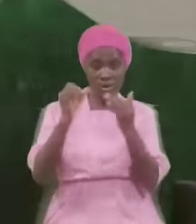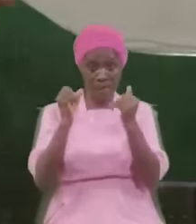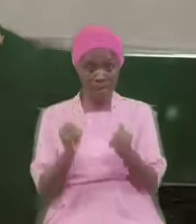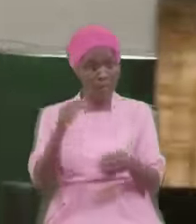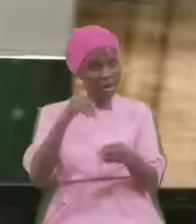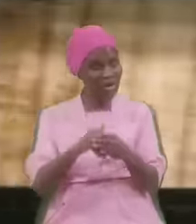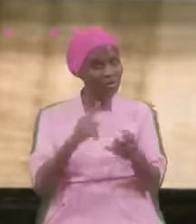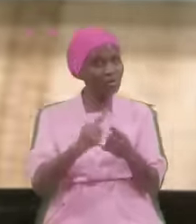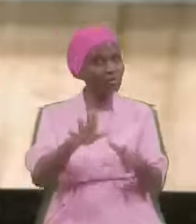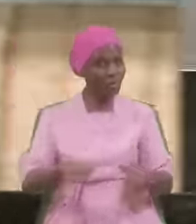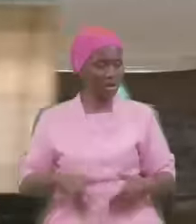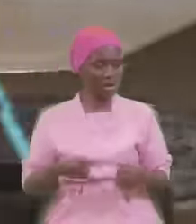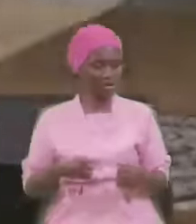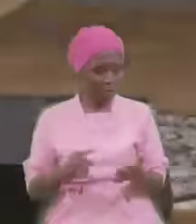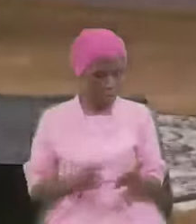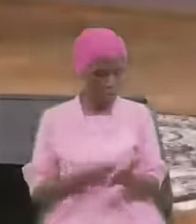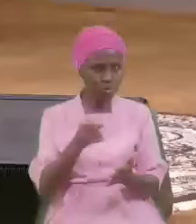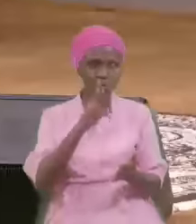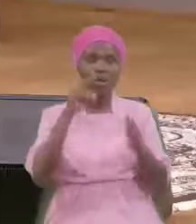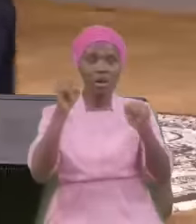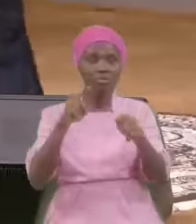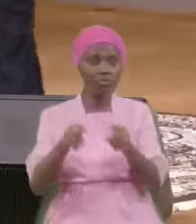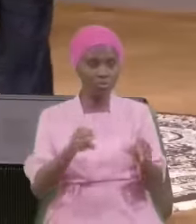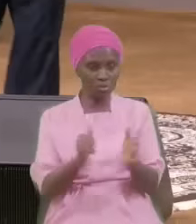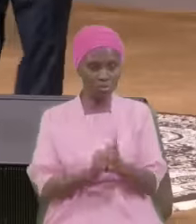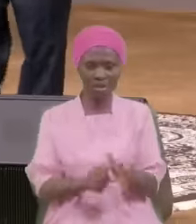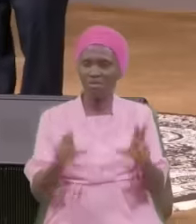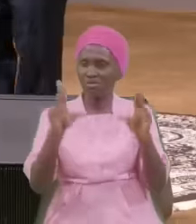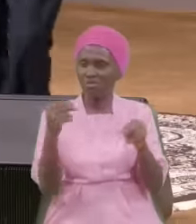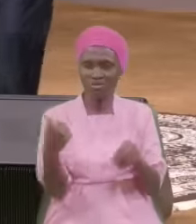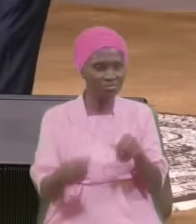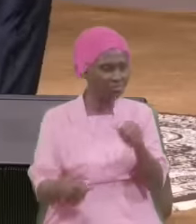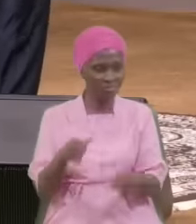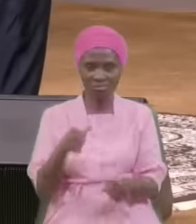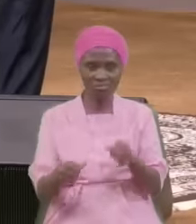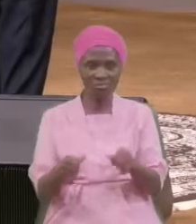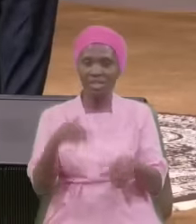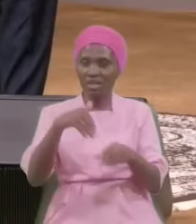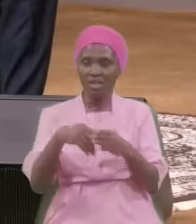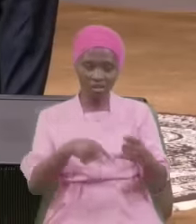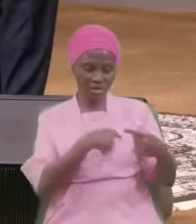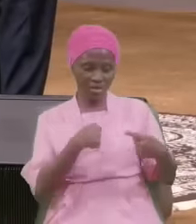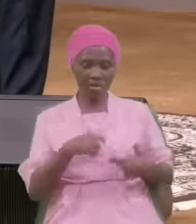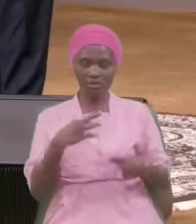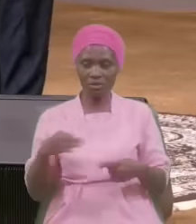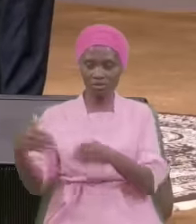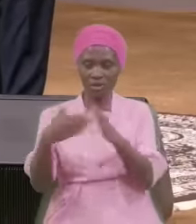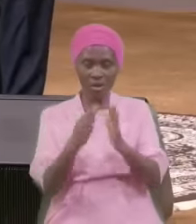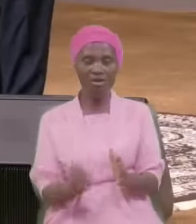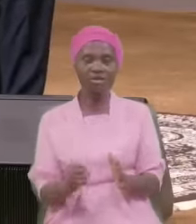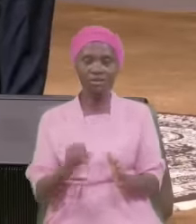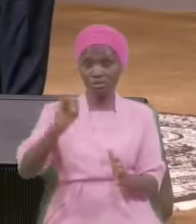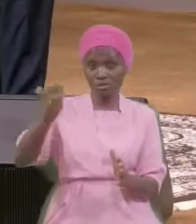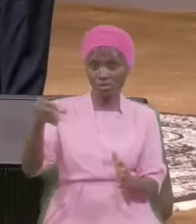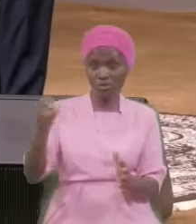life. Once you do that, there is no shadow of doubt in the heart of the leader, Joshua,